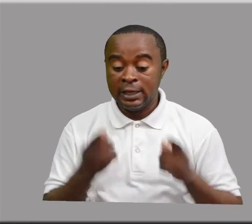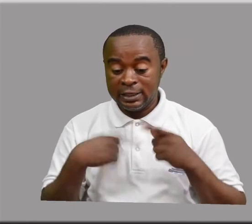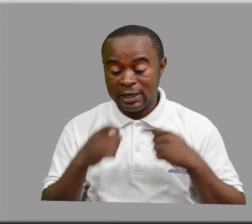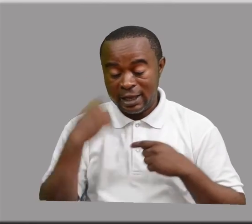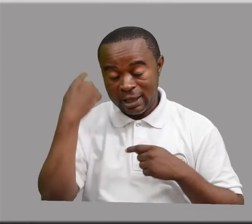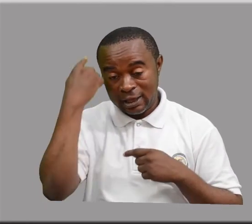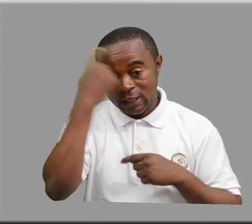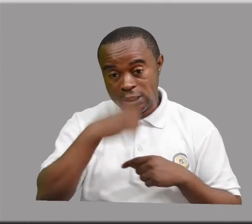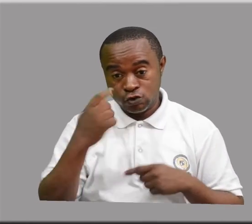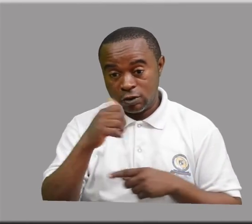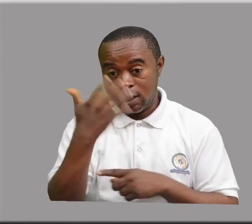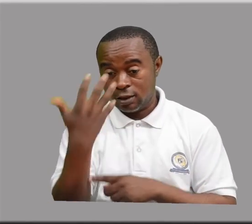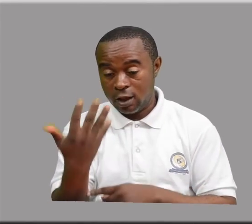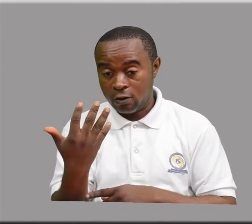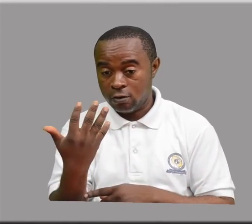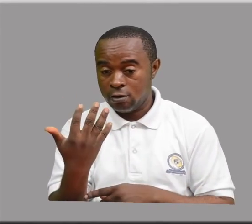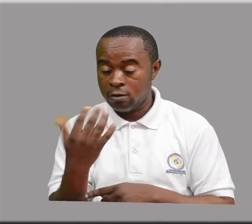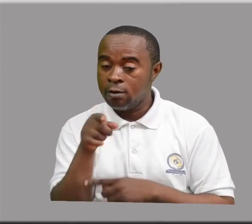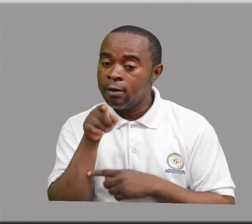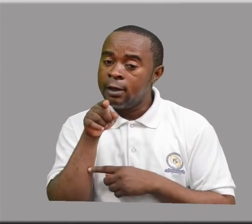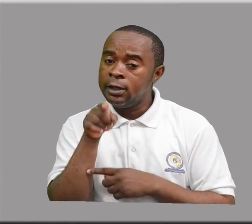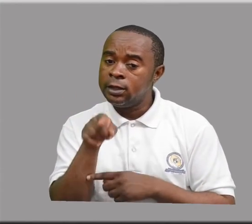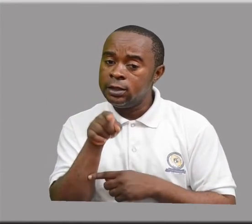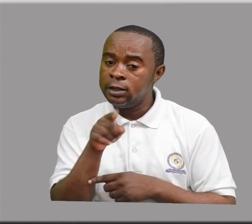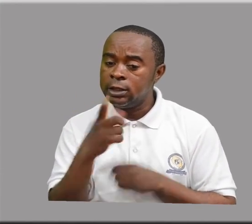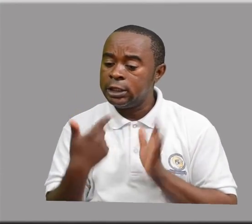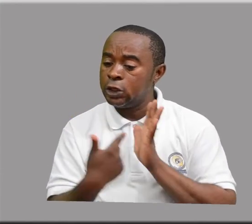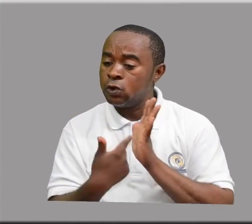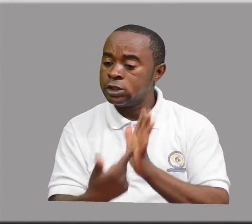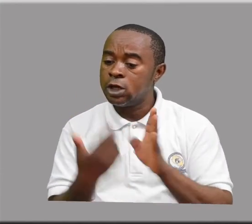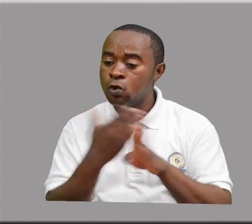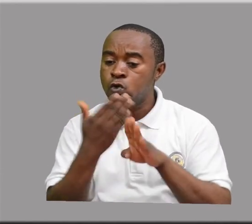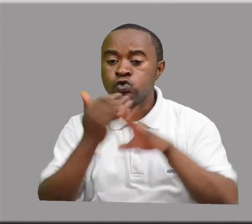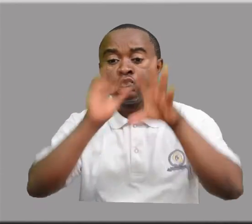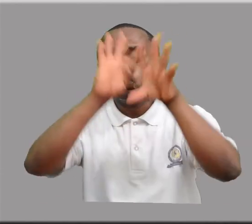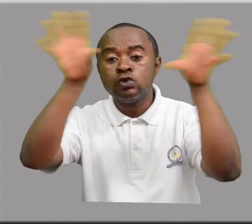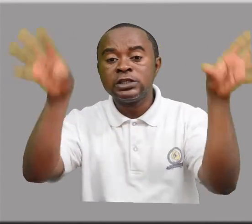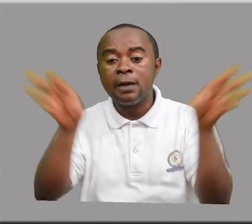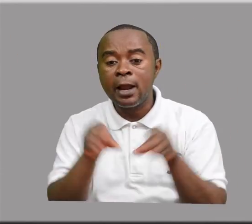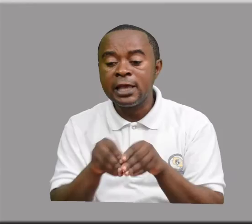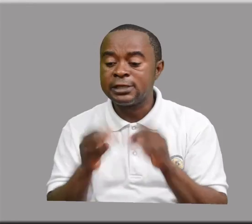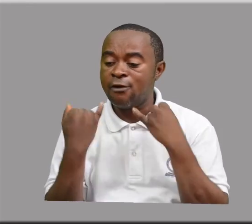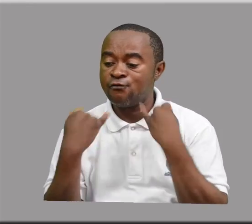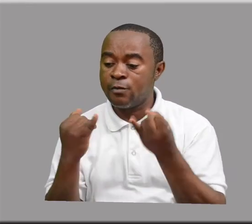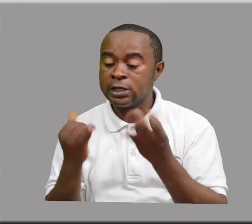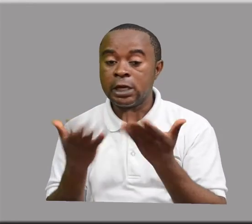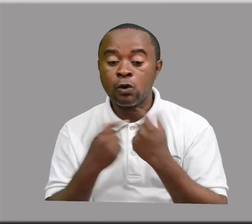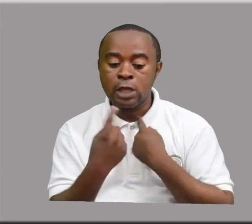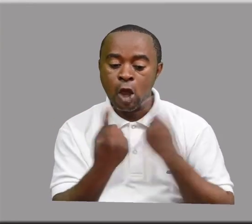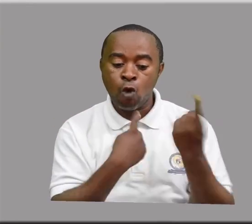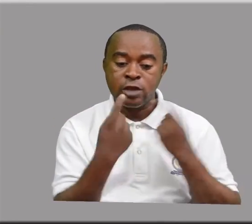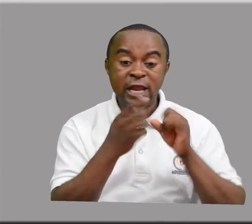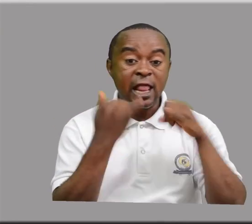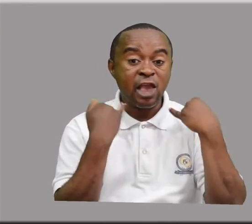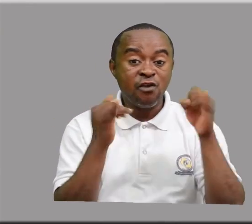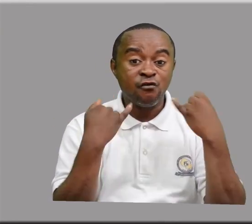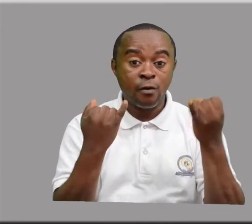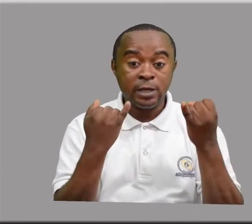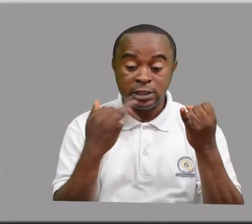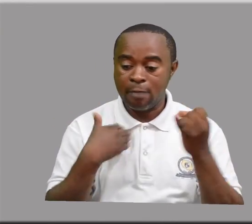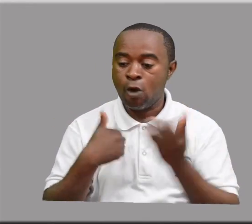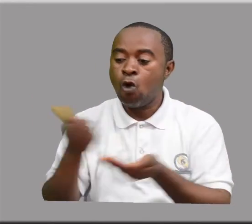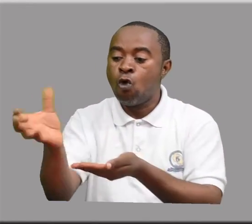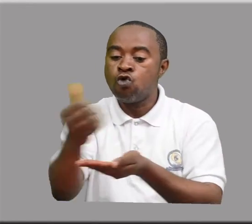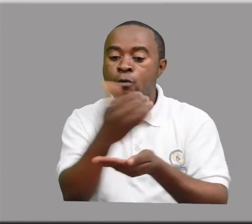In chapter 5, this is where now you are going to summarize your information and discuss the information that you